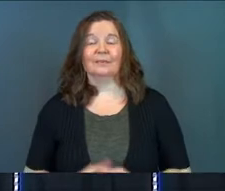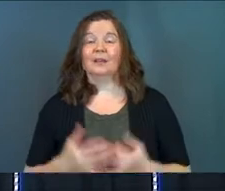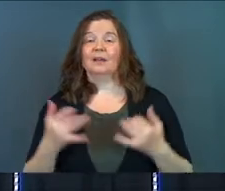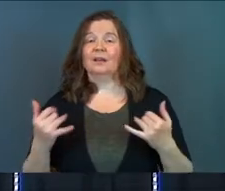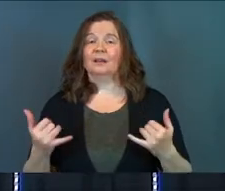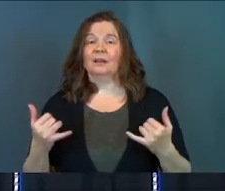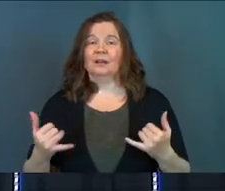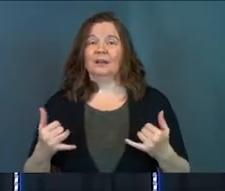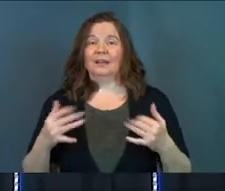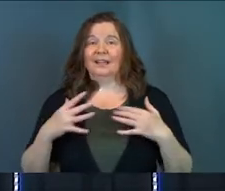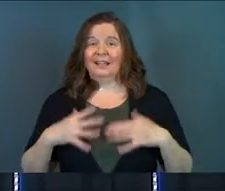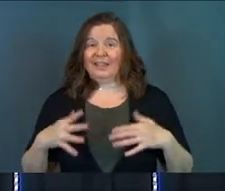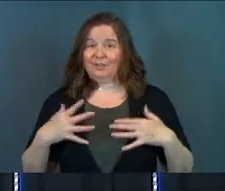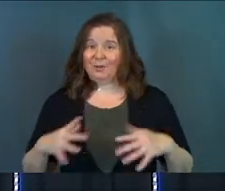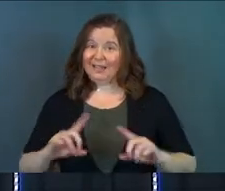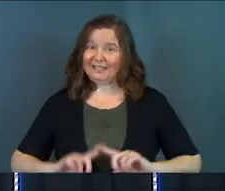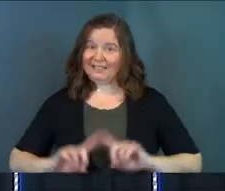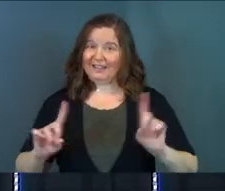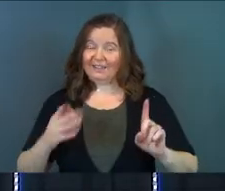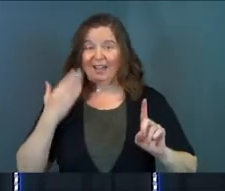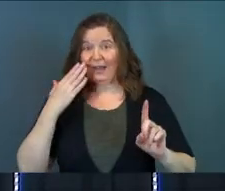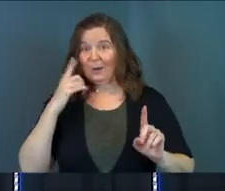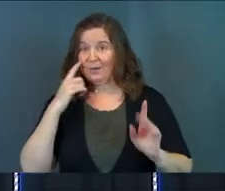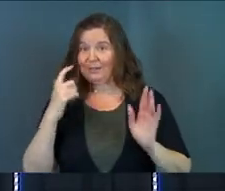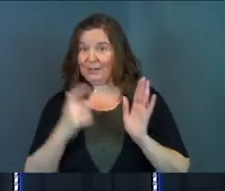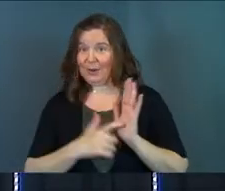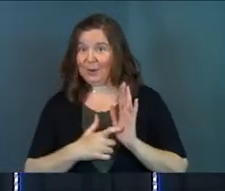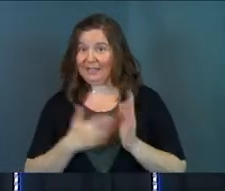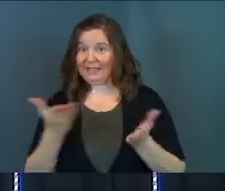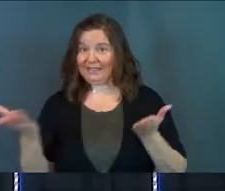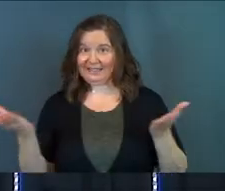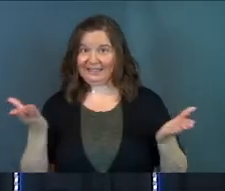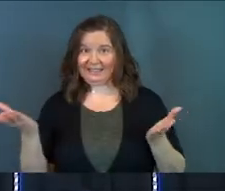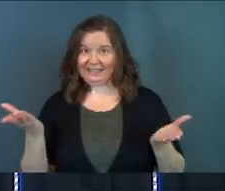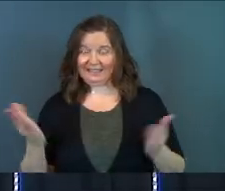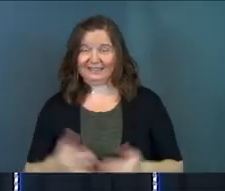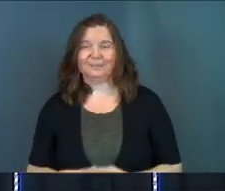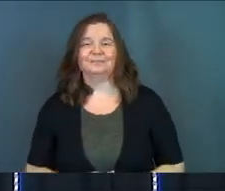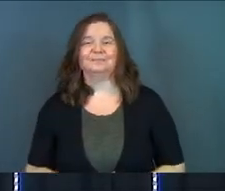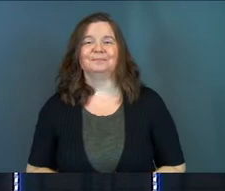All right, now, they're dressed differently. I don't know if you noticed.